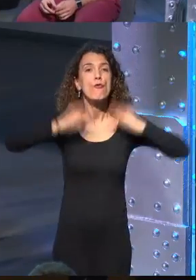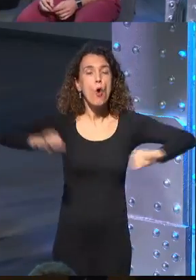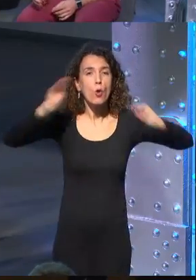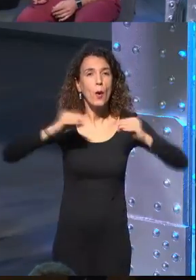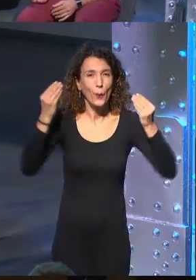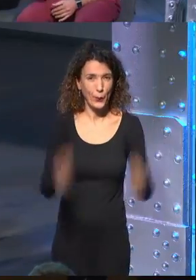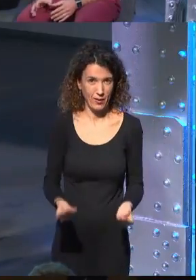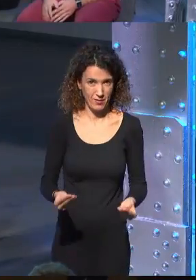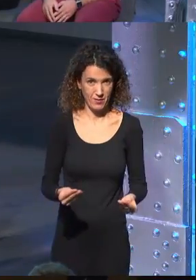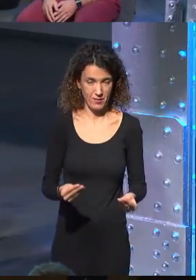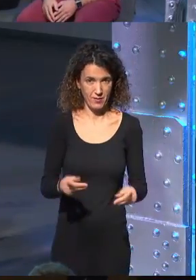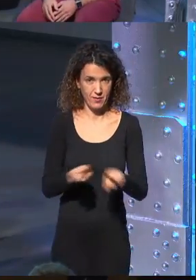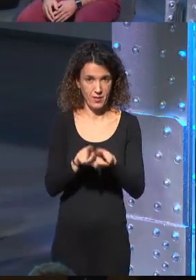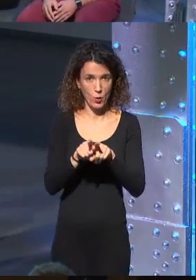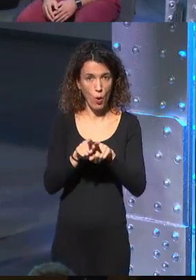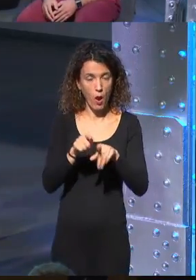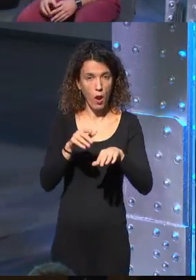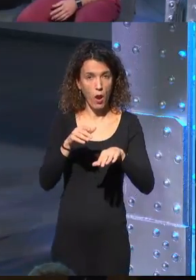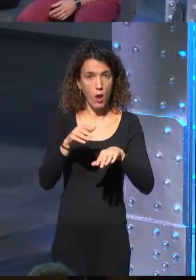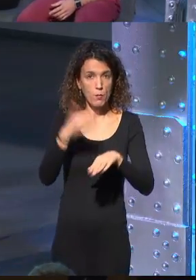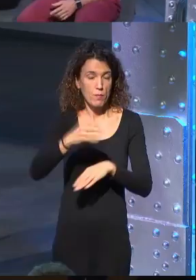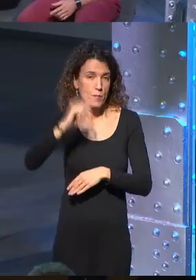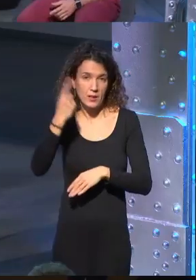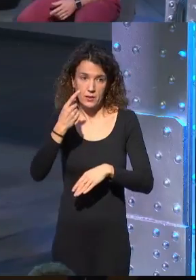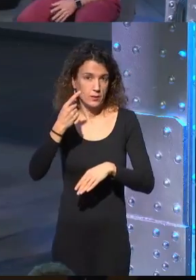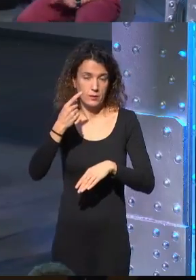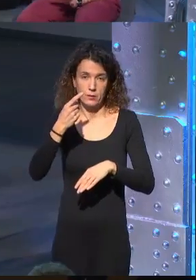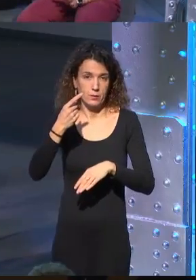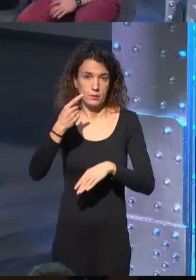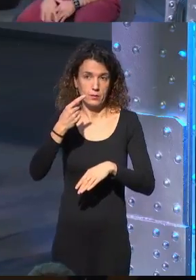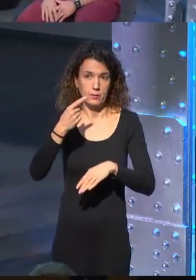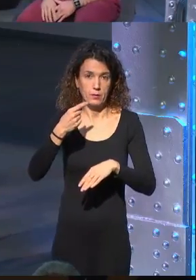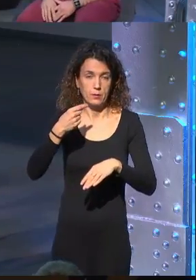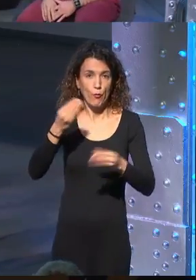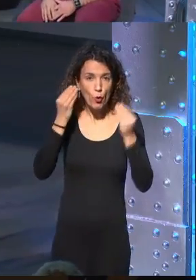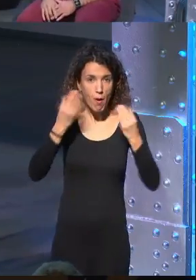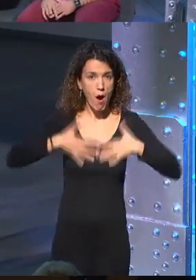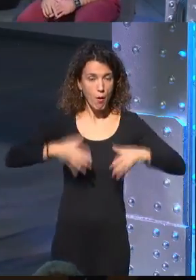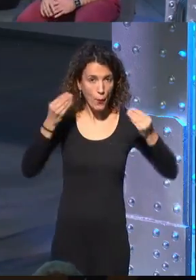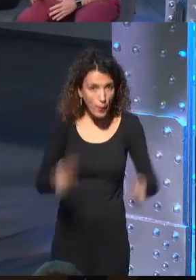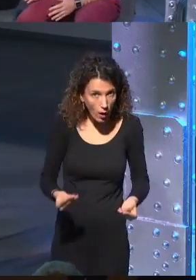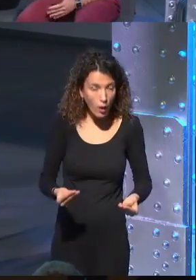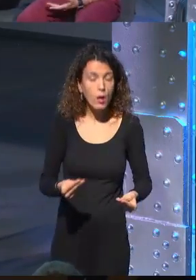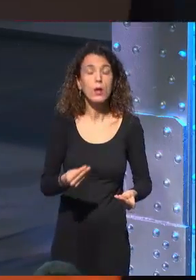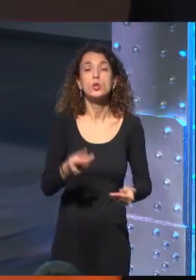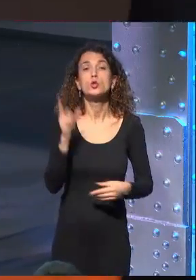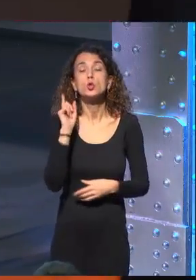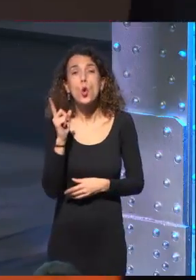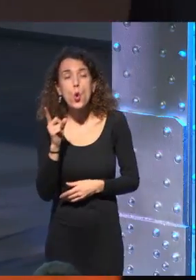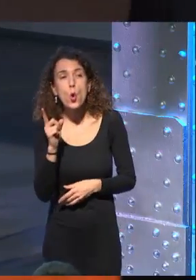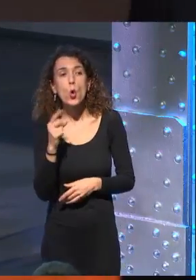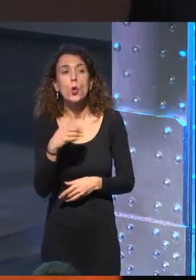everybody that you should be very well trained. The best parental filter is here, in your head.